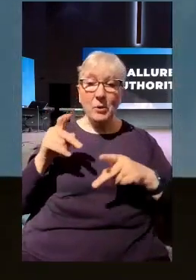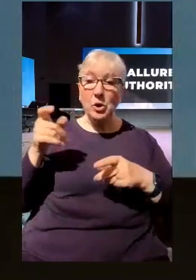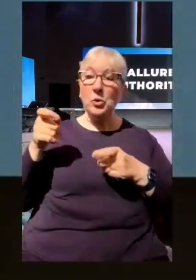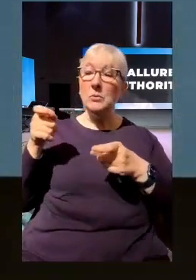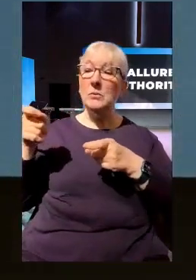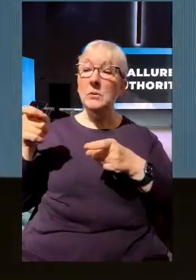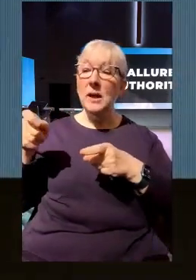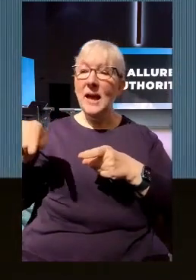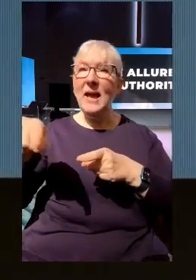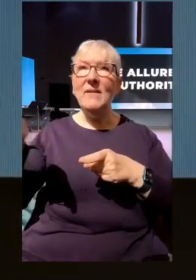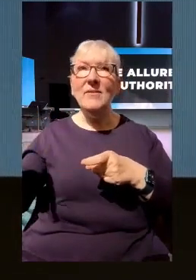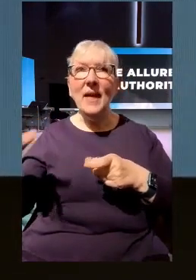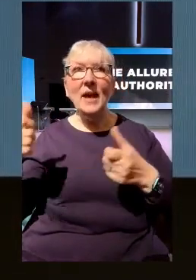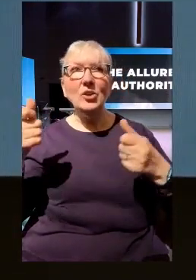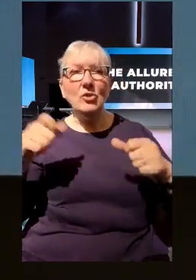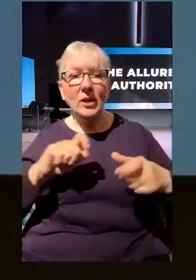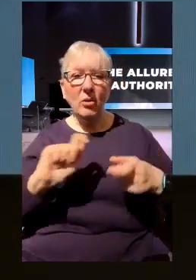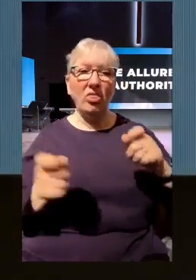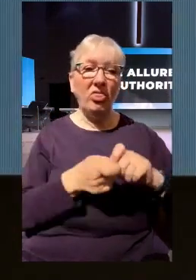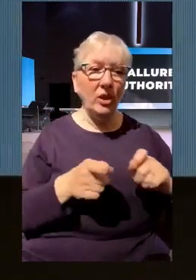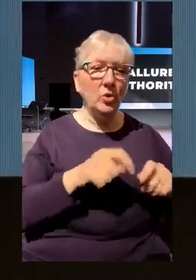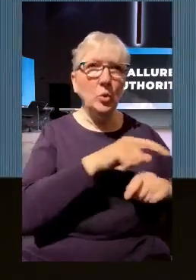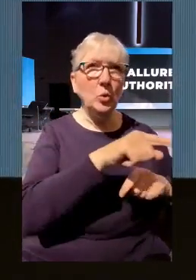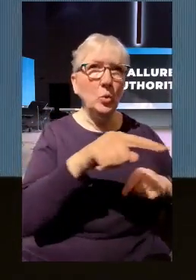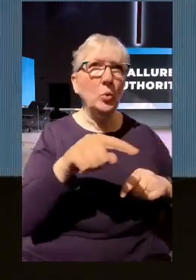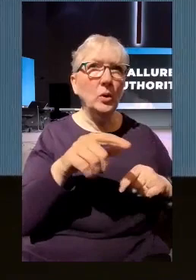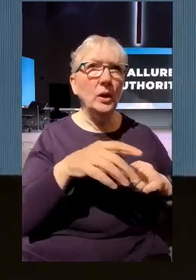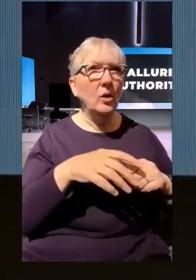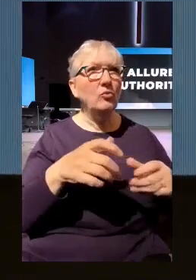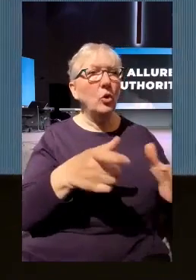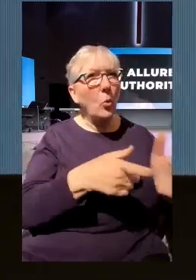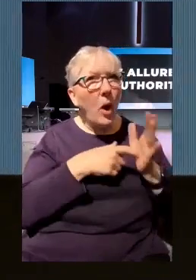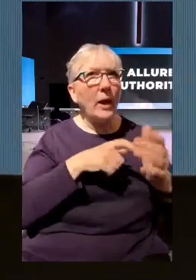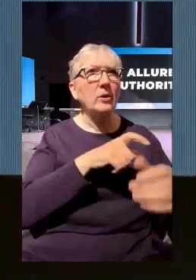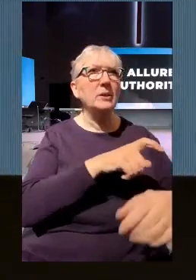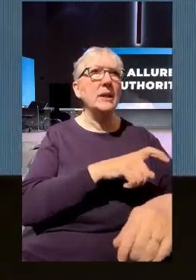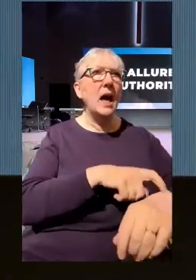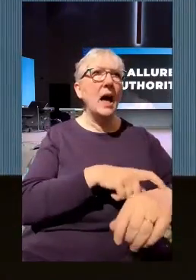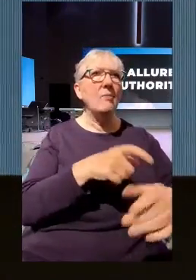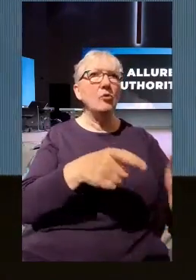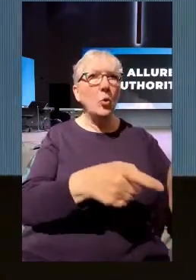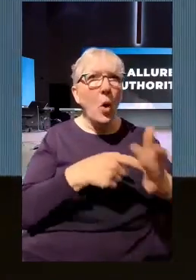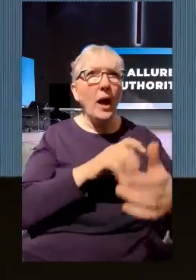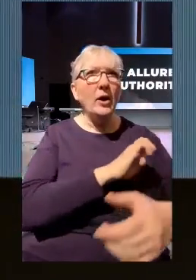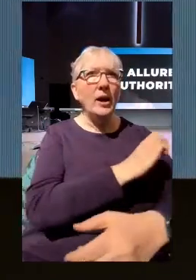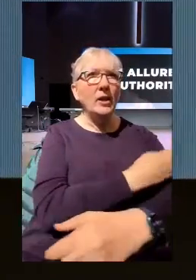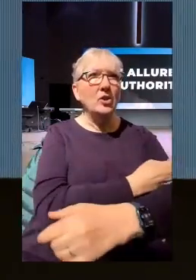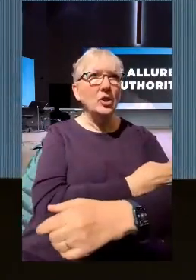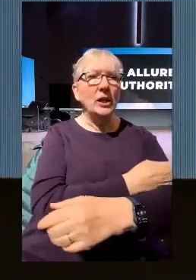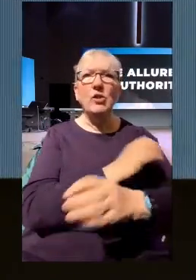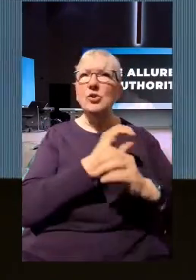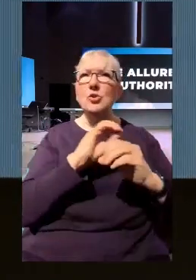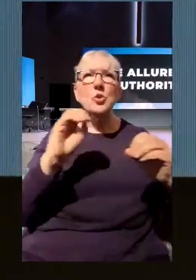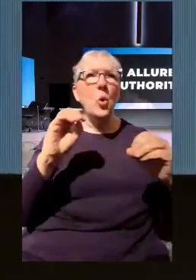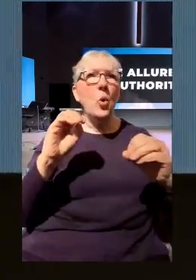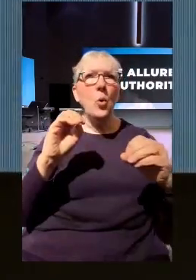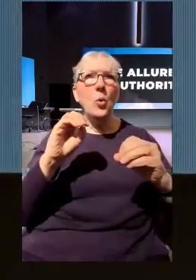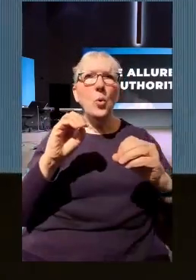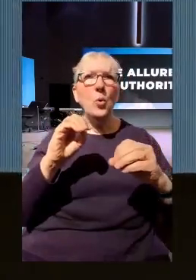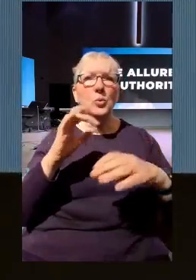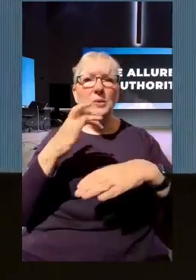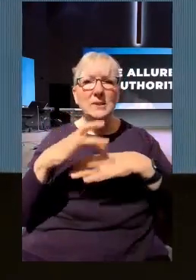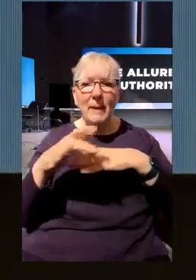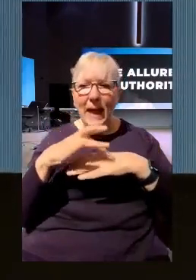all-consuming. It takes up time. It takes up energy. There is no room to serve others, and it crowds